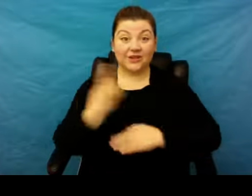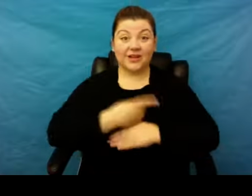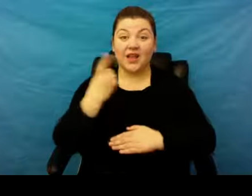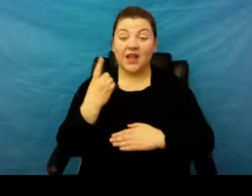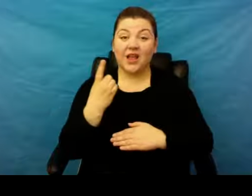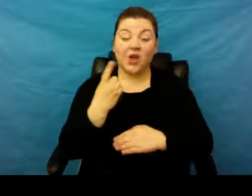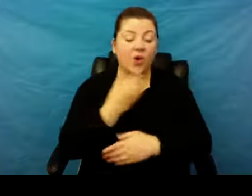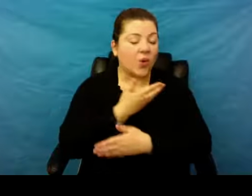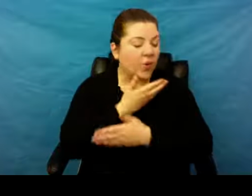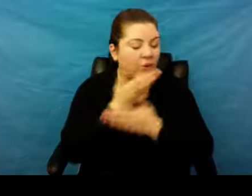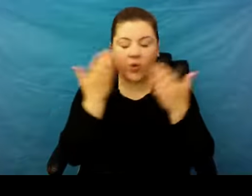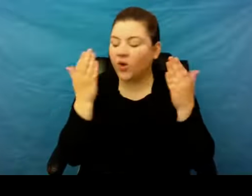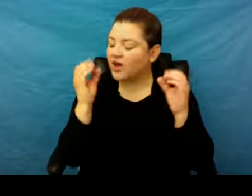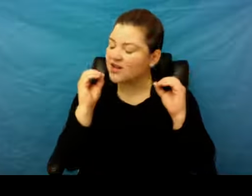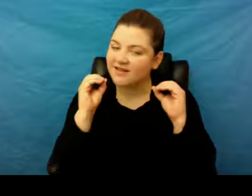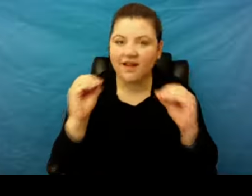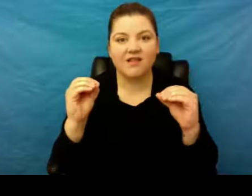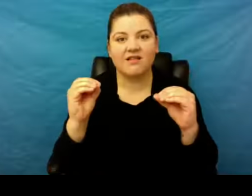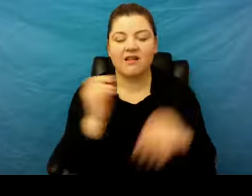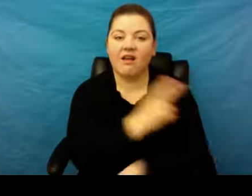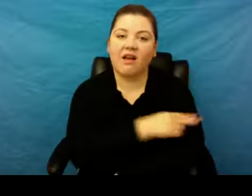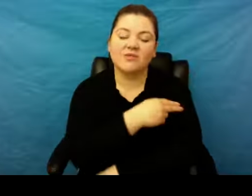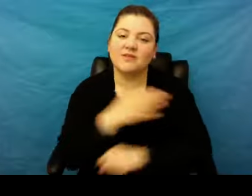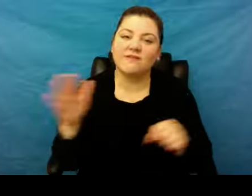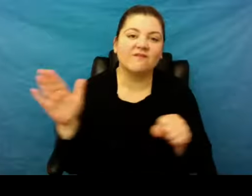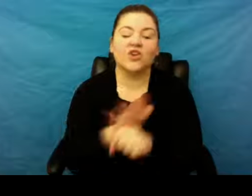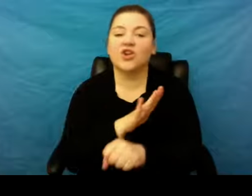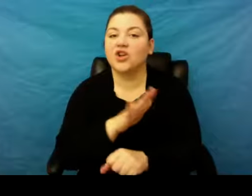Our hospital is almost exclusively a COVID-19 hospital.